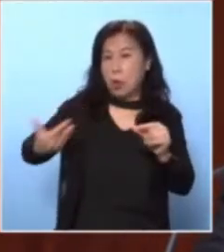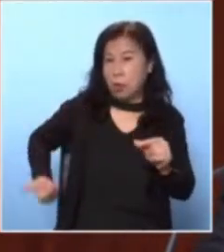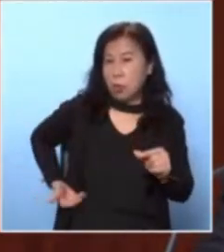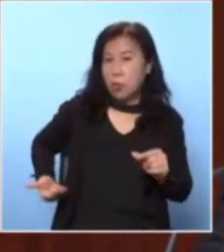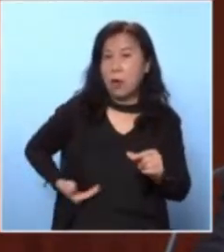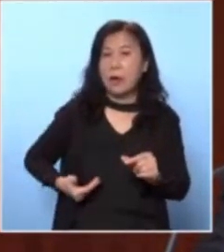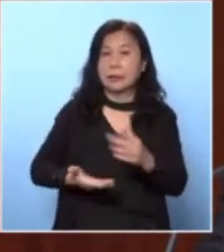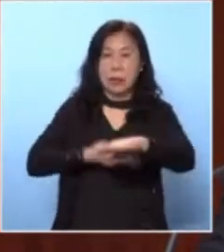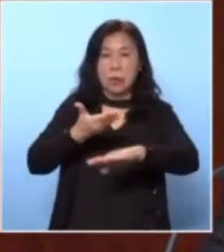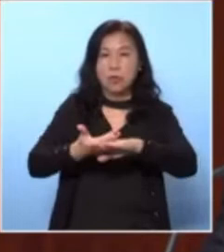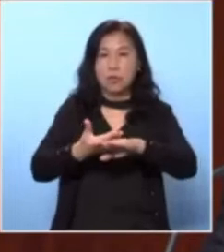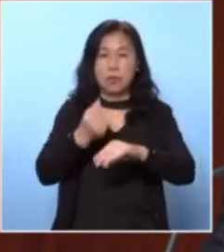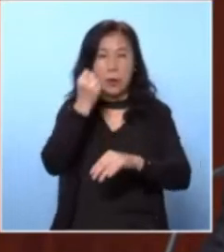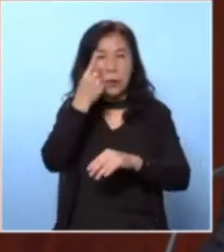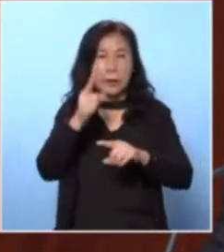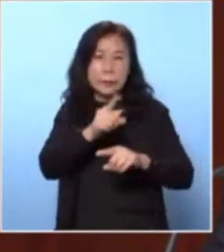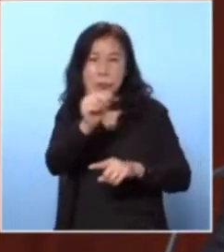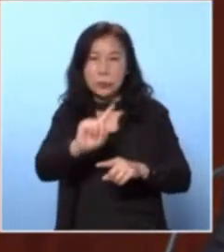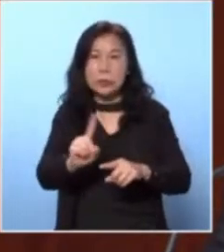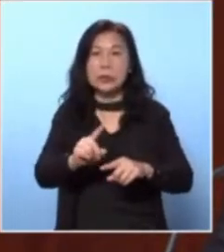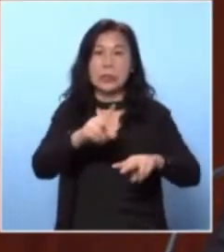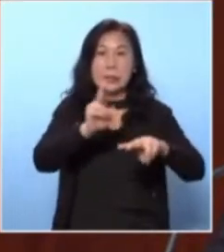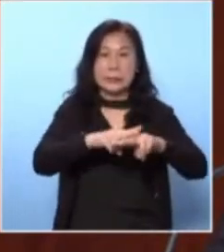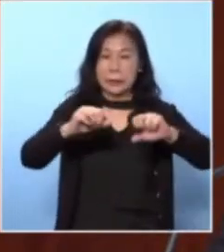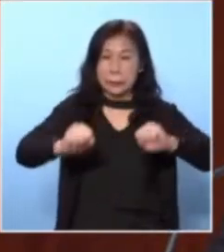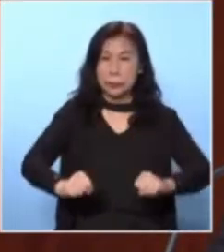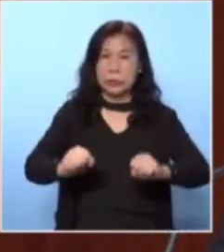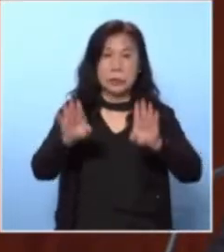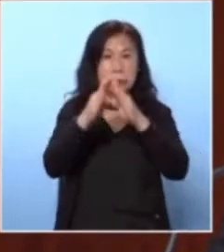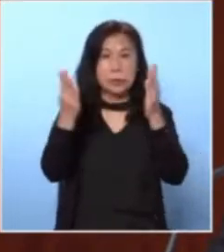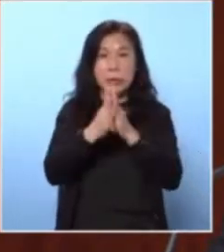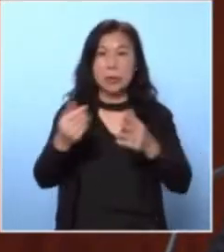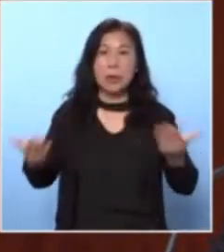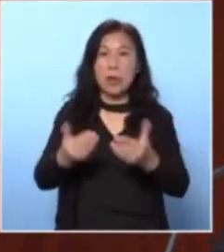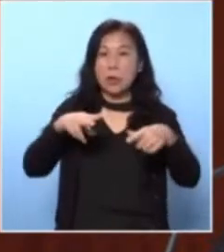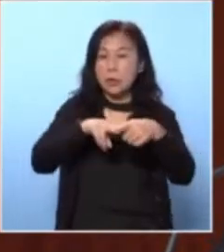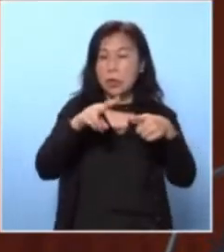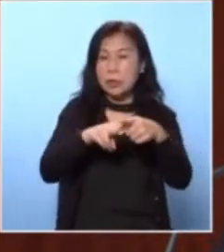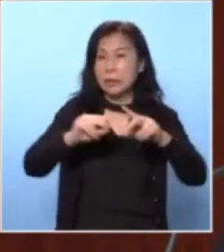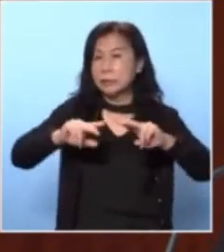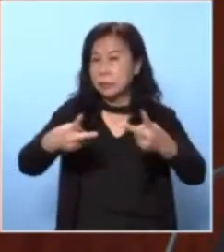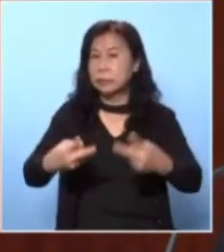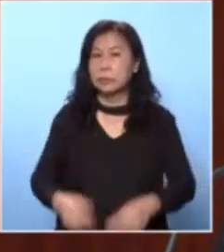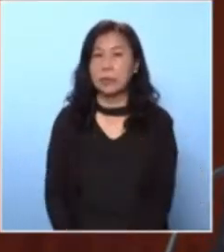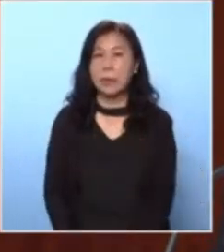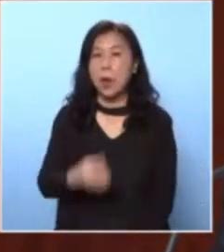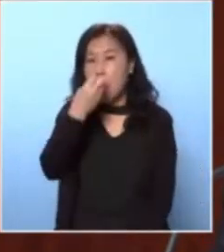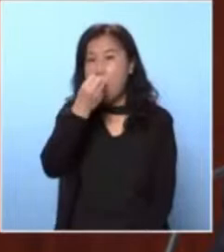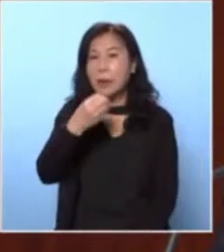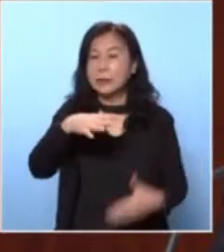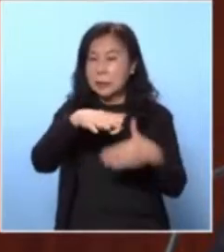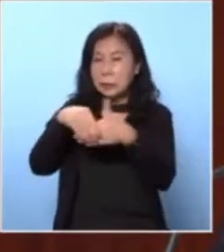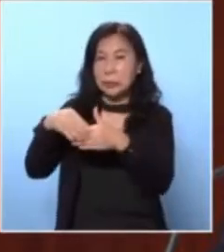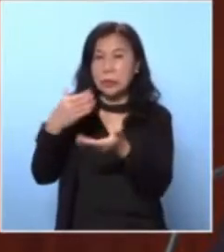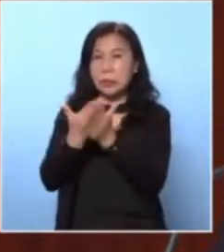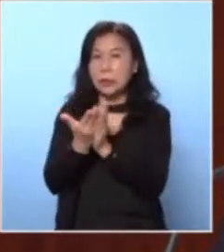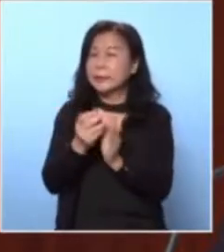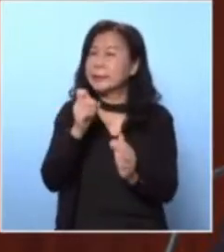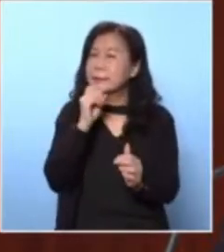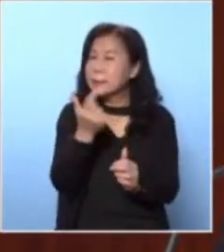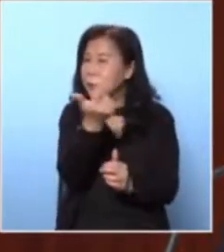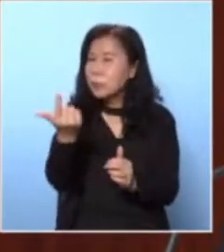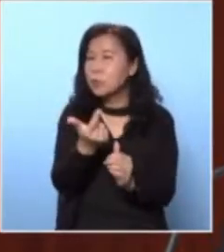Given our country's pursuit of high-quality development and market expansion, these and other initiatives present